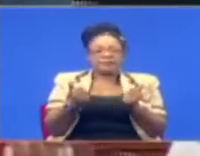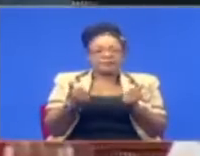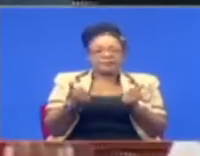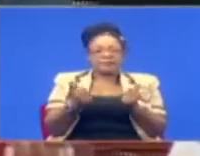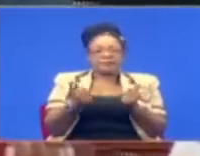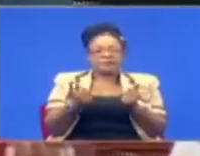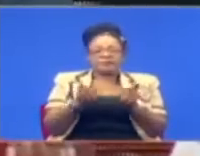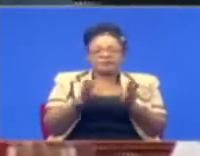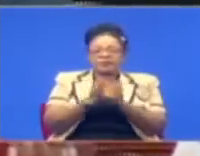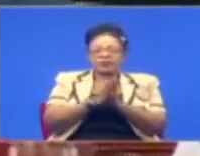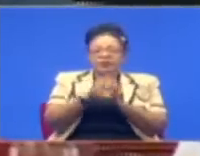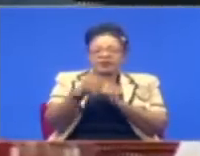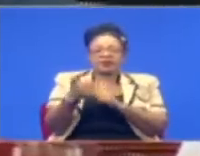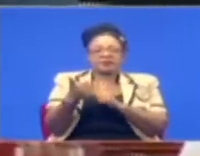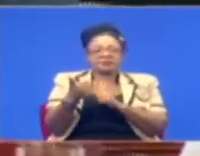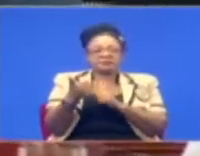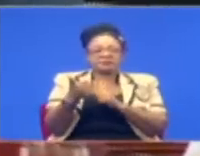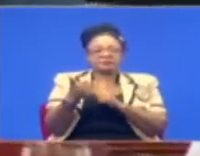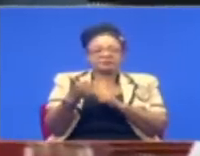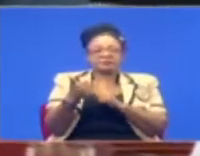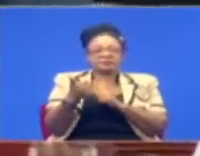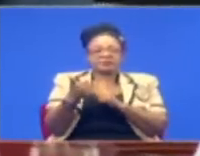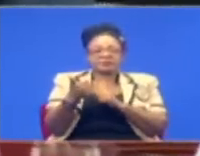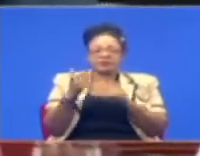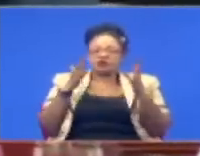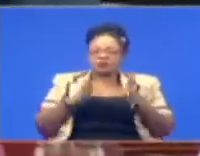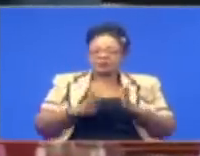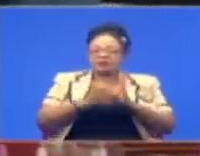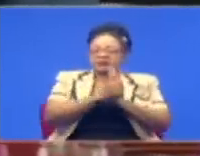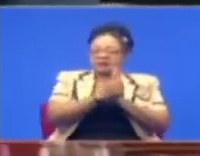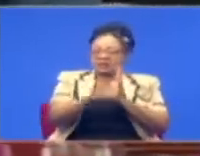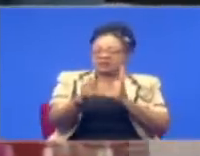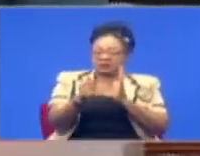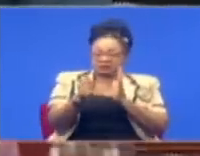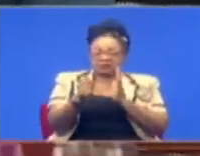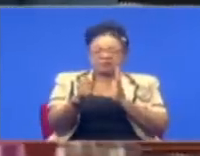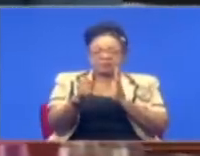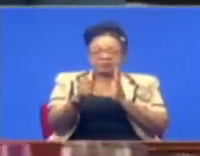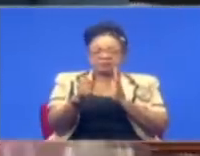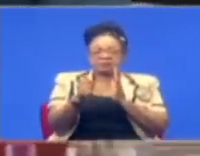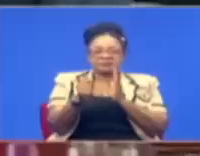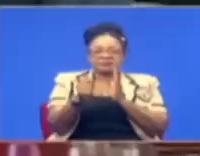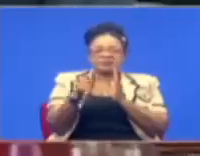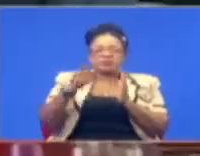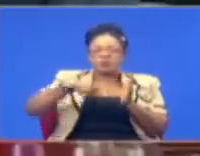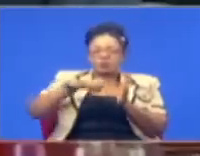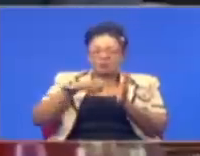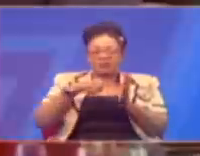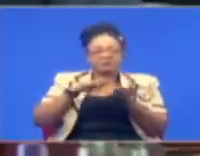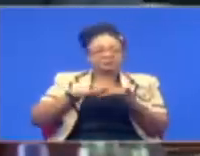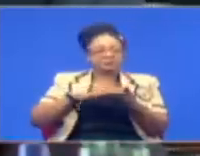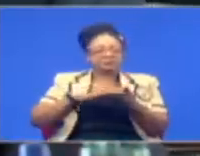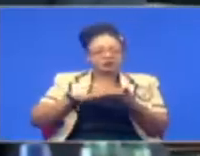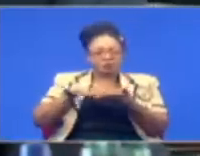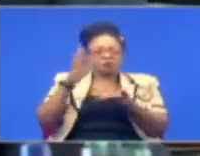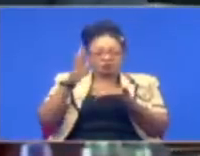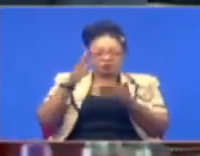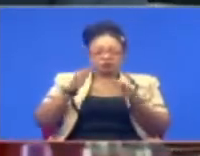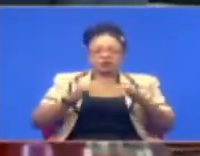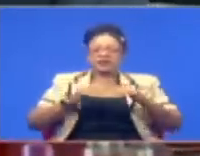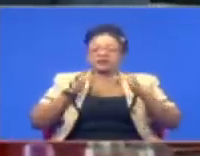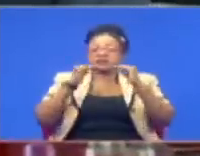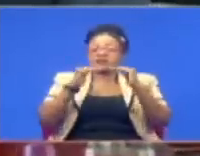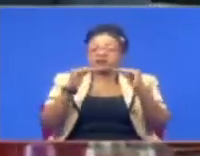other human skills, human resources, will be more or less on the way to the next